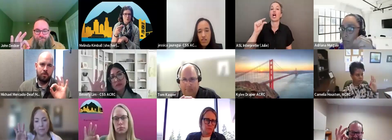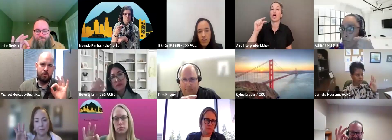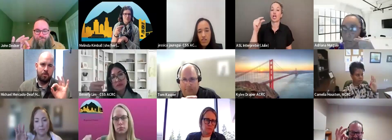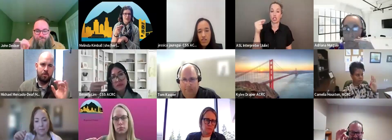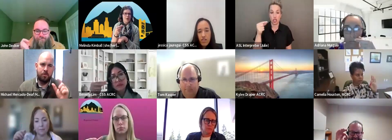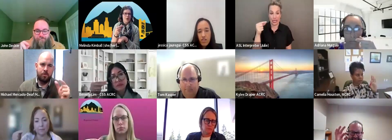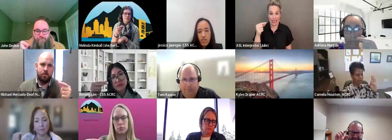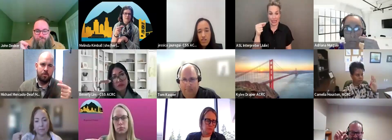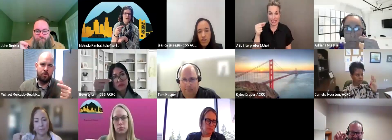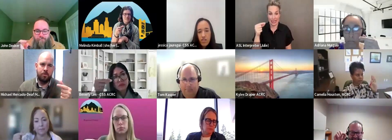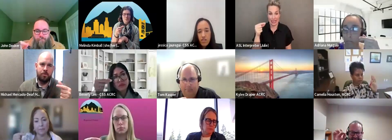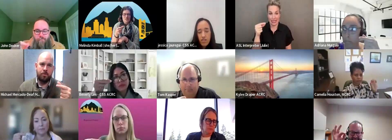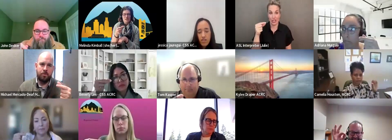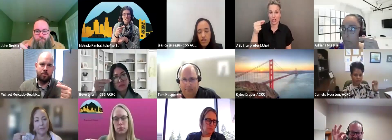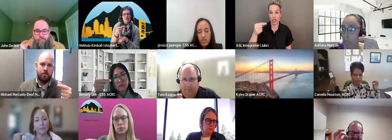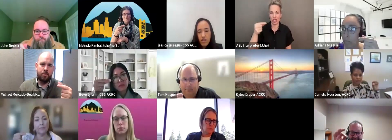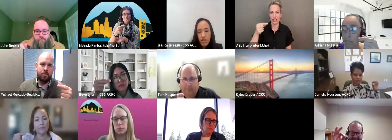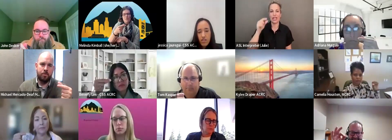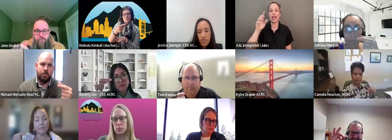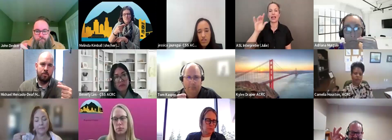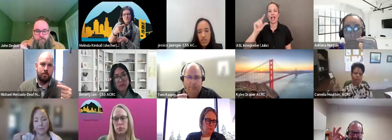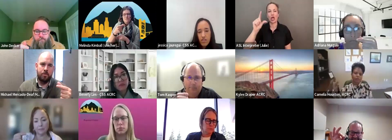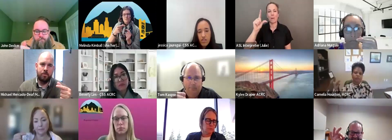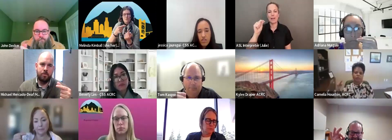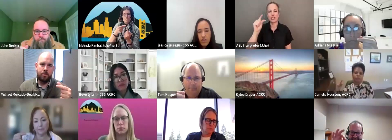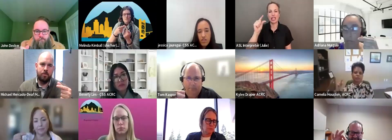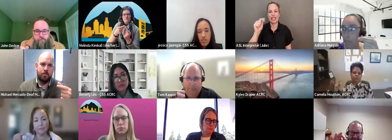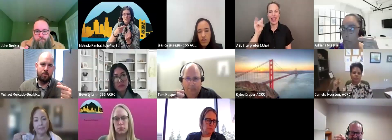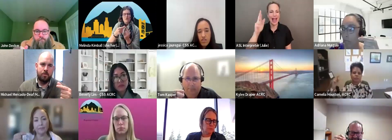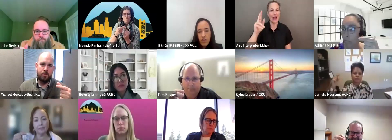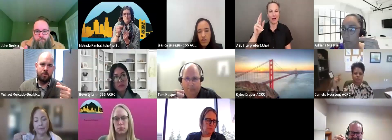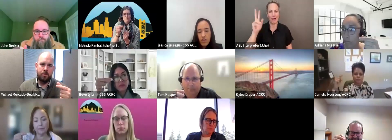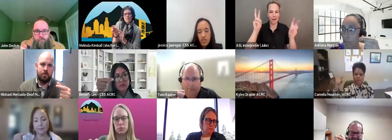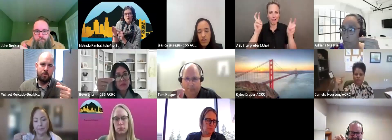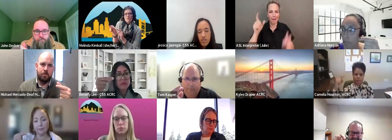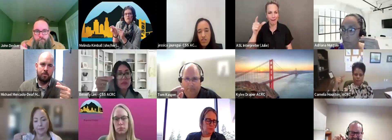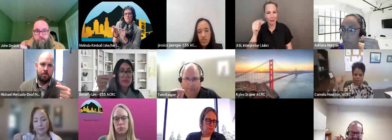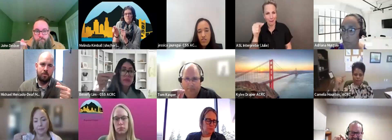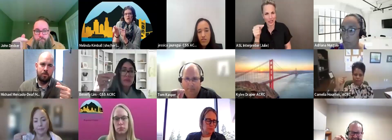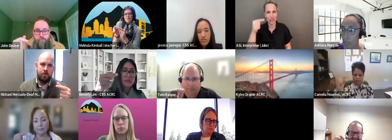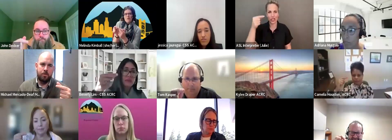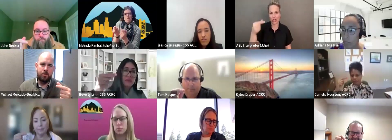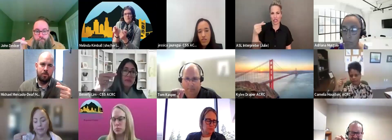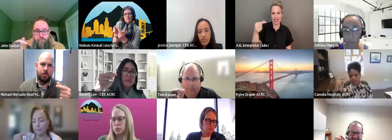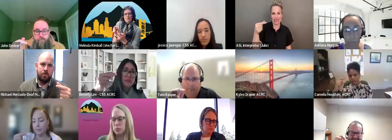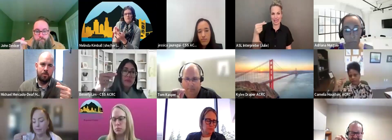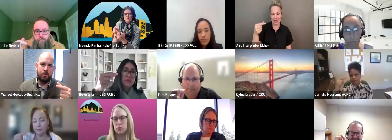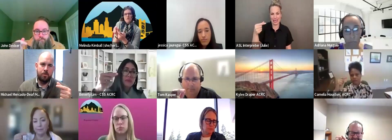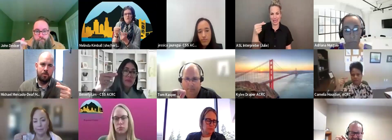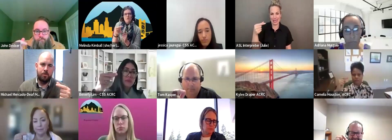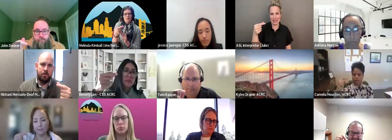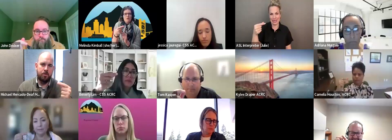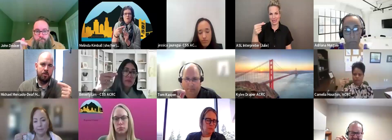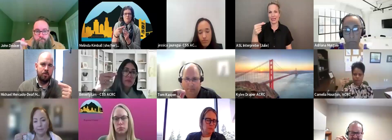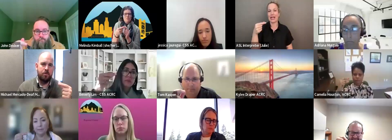pinch the air on the side, is what I say. So you're going to extend your index finger and your thumb. The thumb from behind, there's a gap that you can see